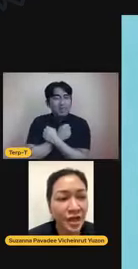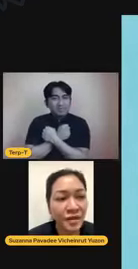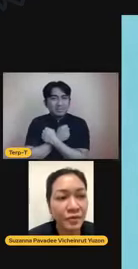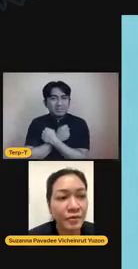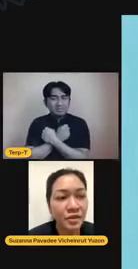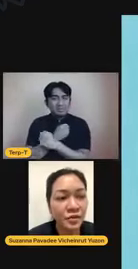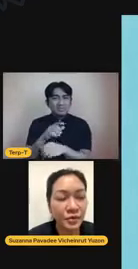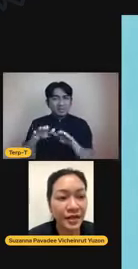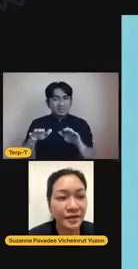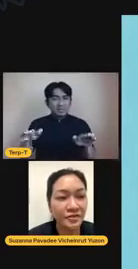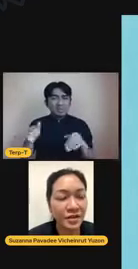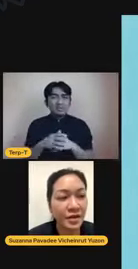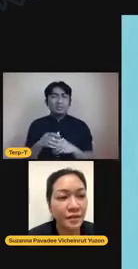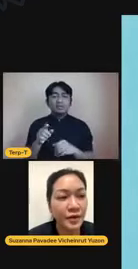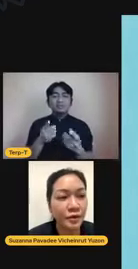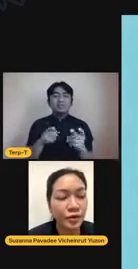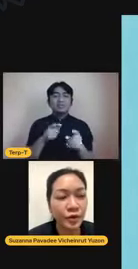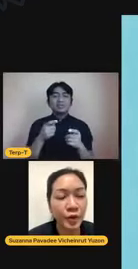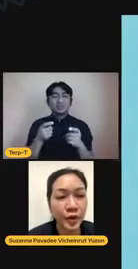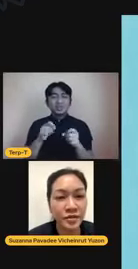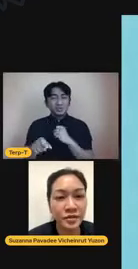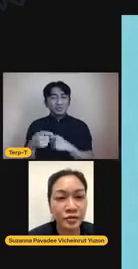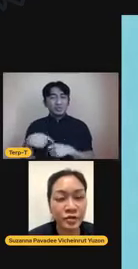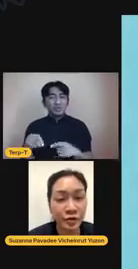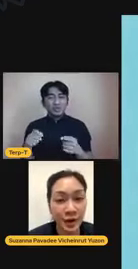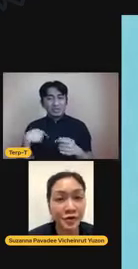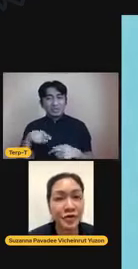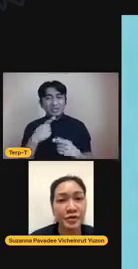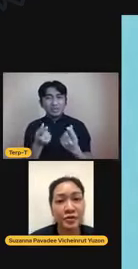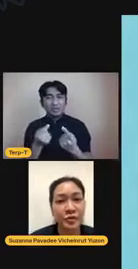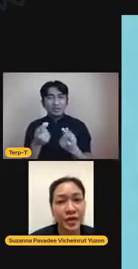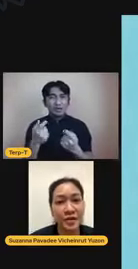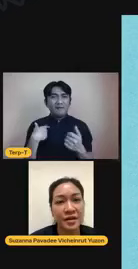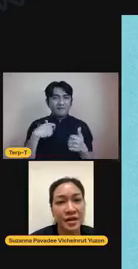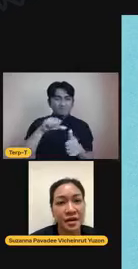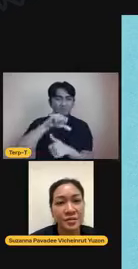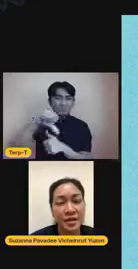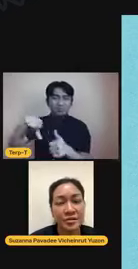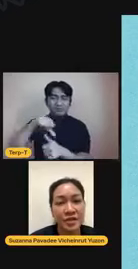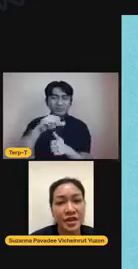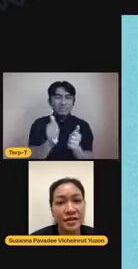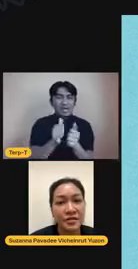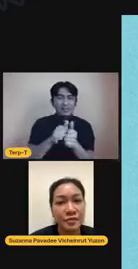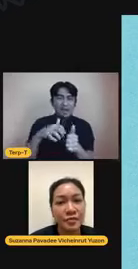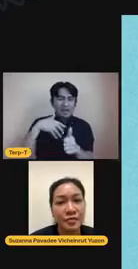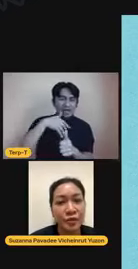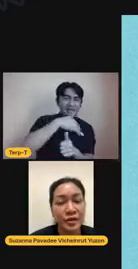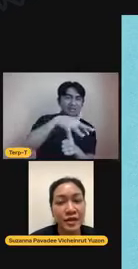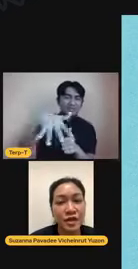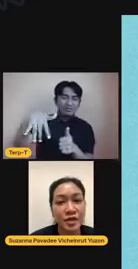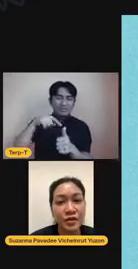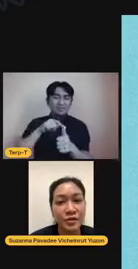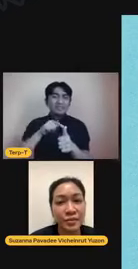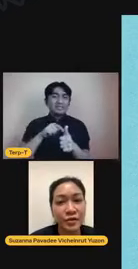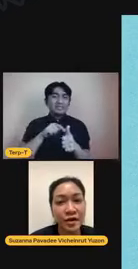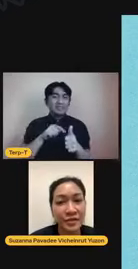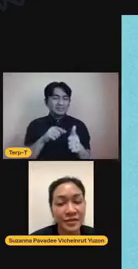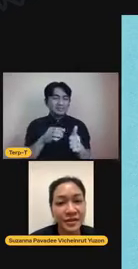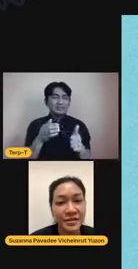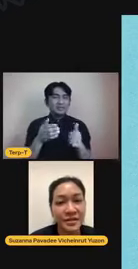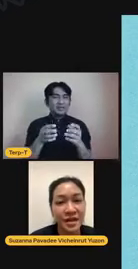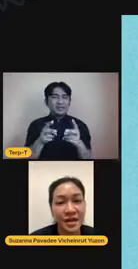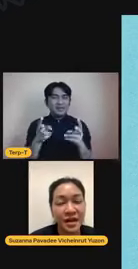children, then we would just really have to think about who do we want to surround her with, because our child is the most important, that she grows up